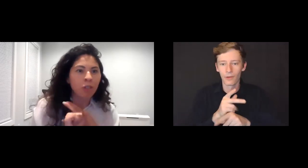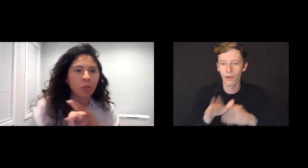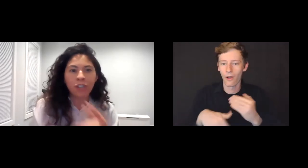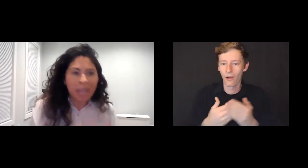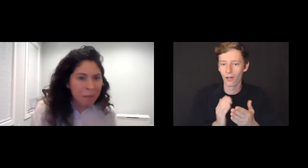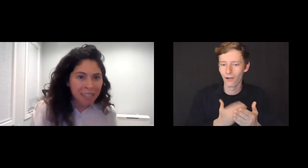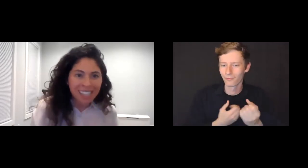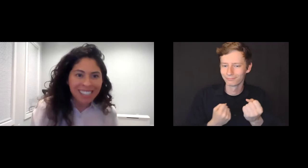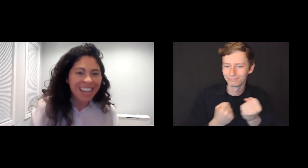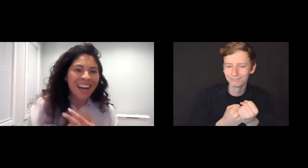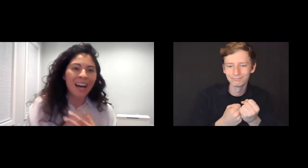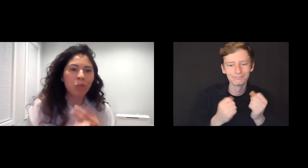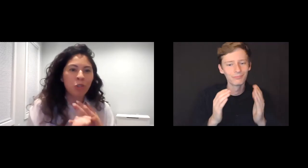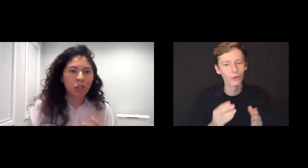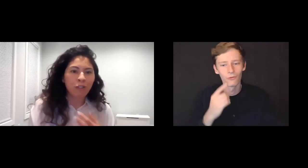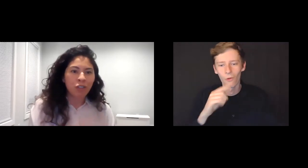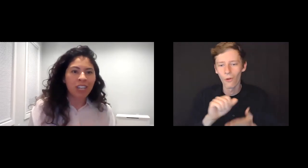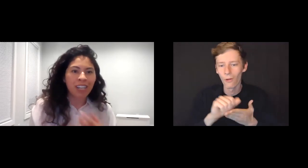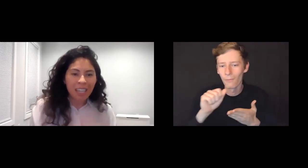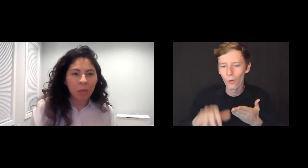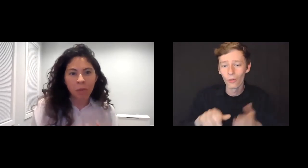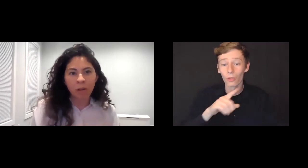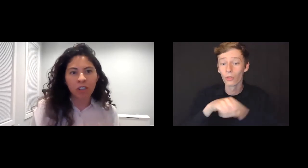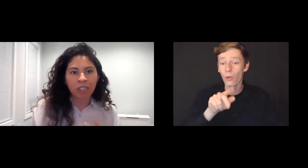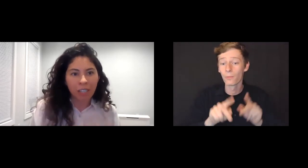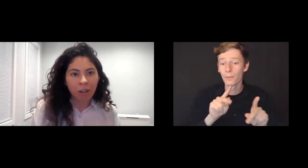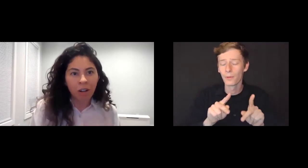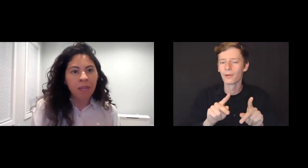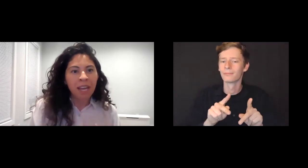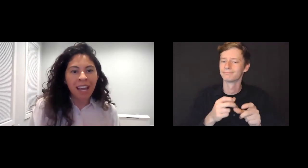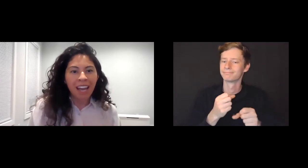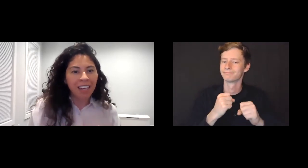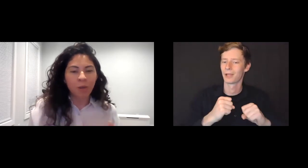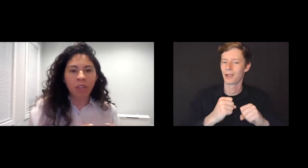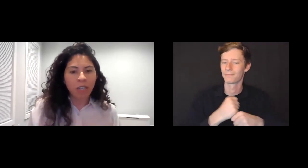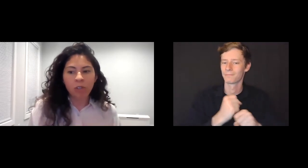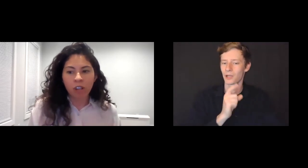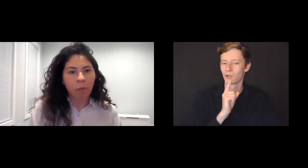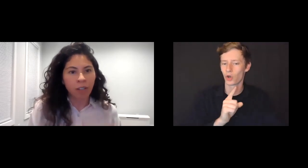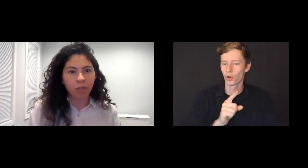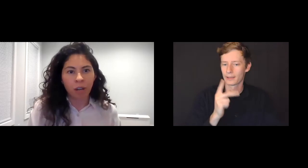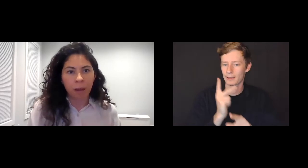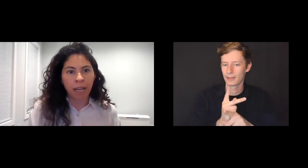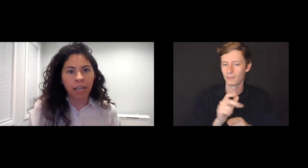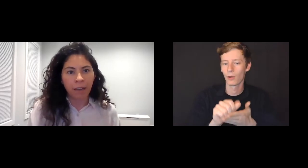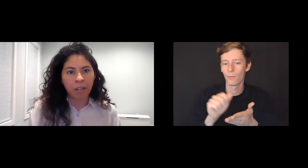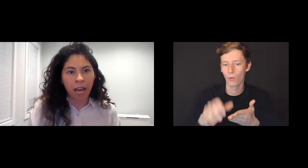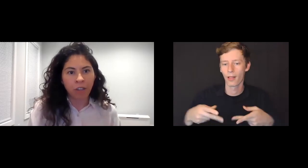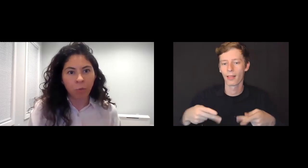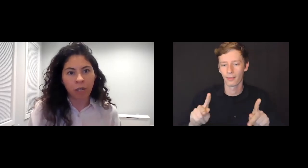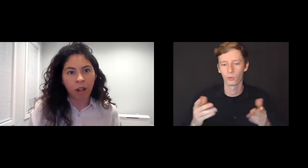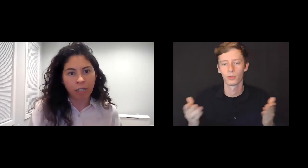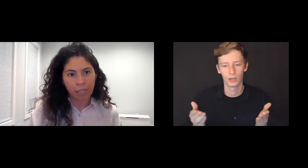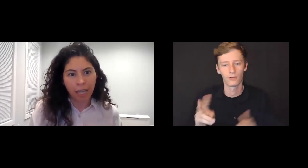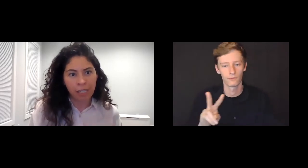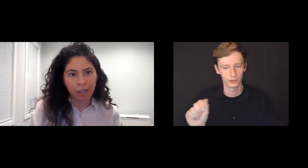pro-abortion, abortion rights champions, to ensure Virginia keeps abortion legal. You know, thank you so much for unpacking every